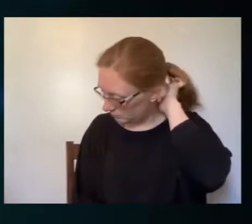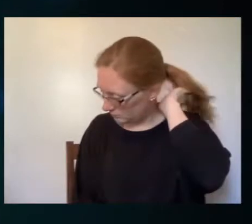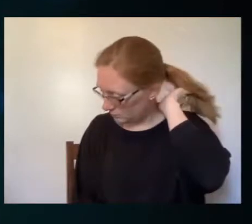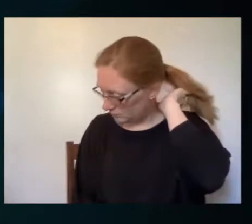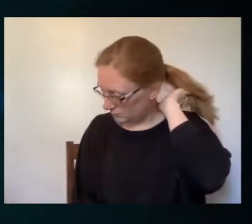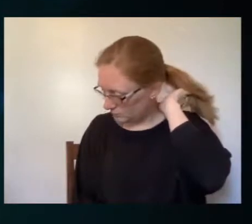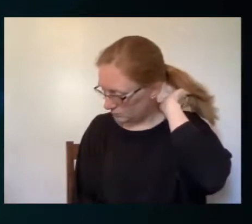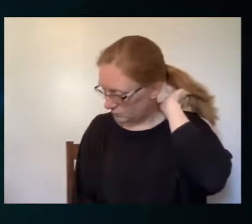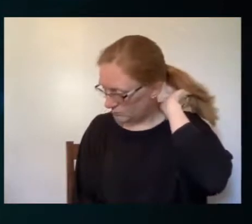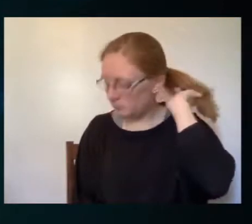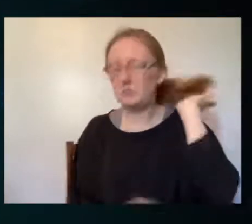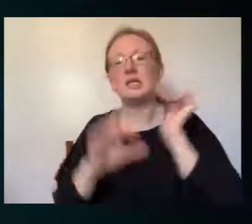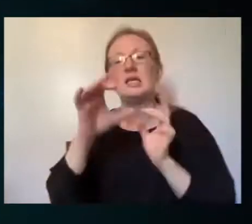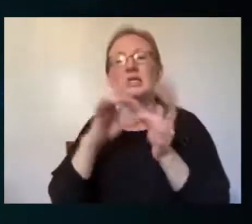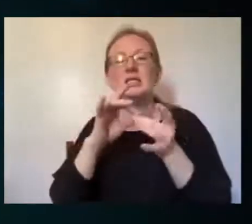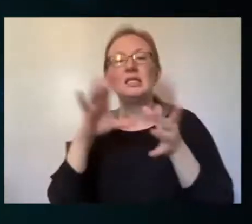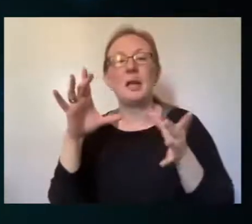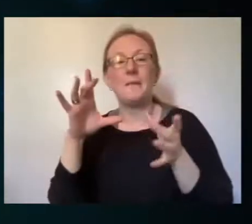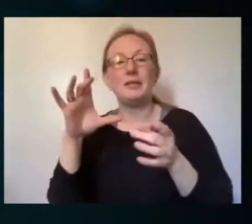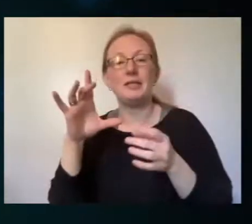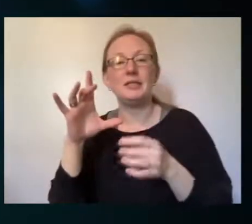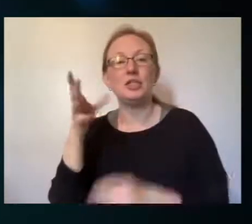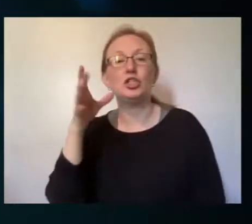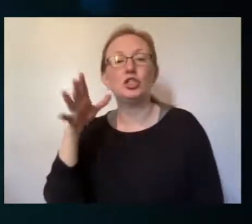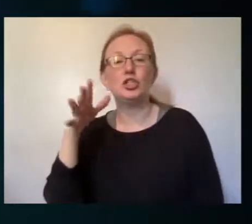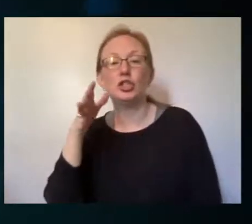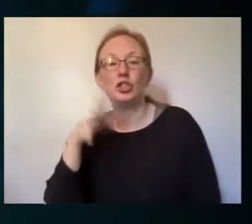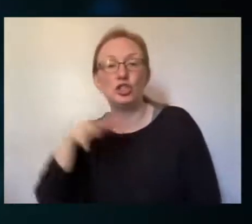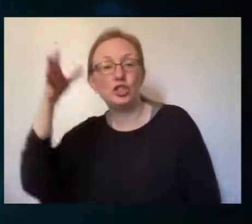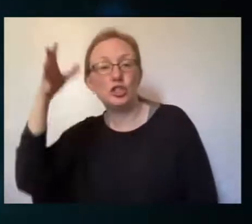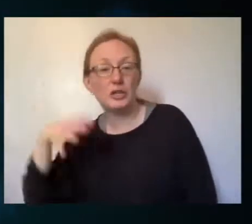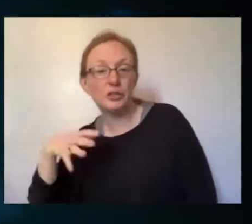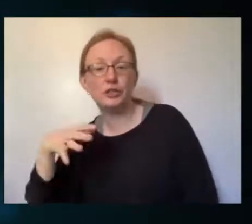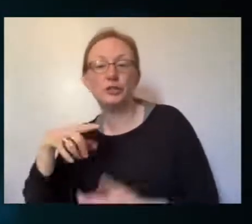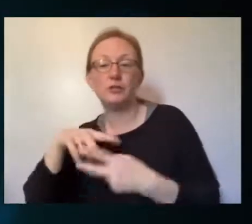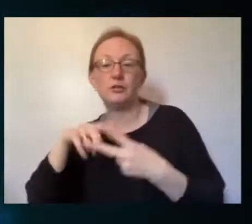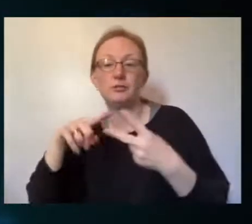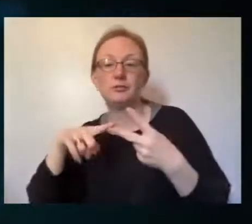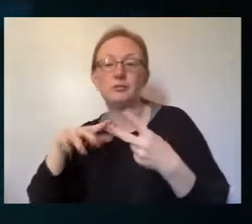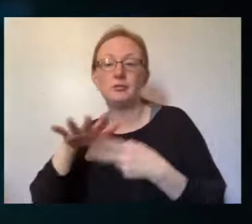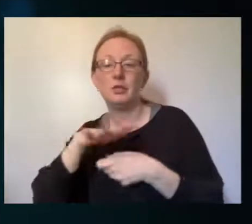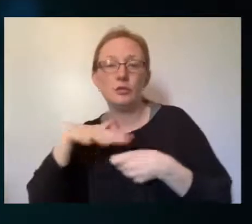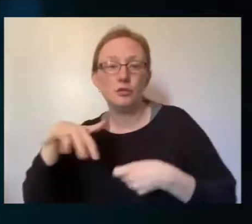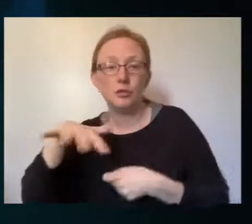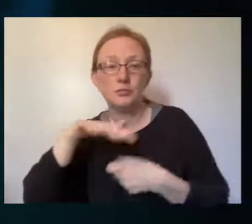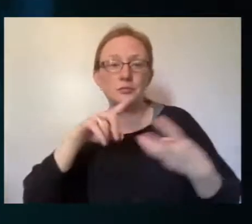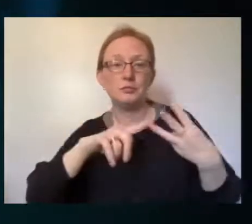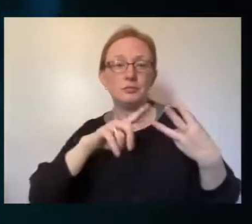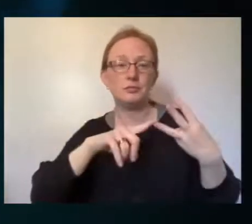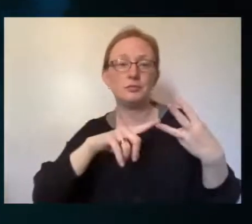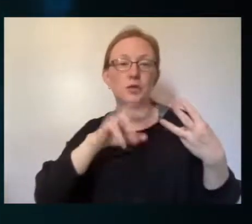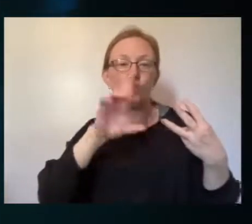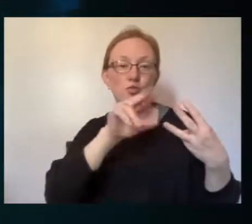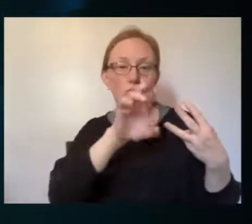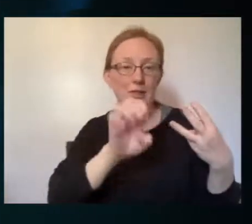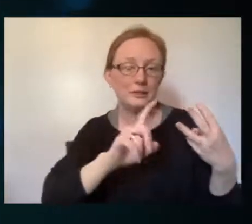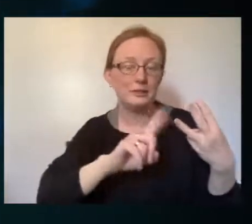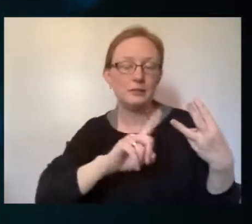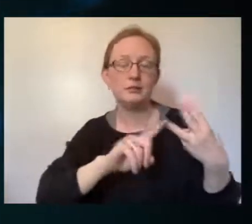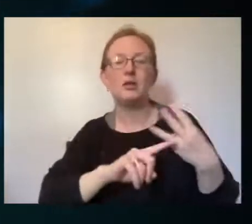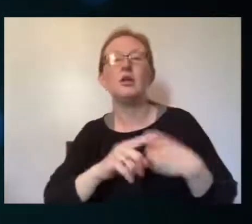And decoupling gender, geography, and race from infrastructures. So taking a sort of person-first approach